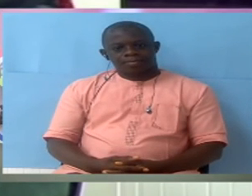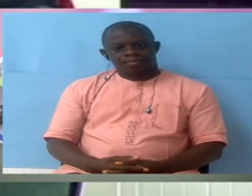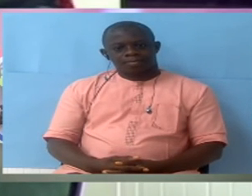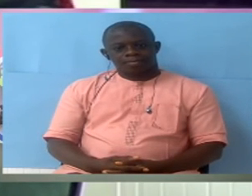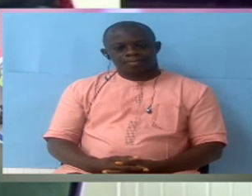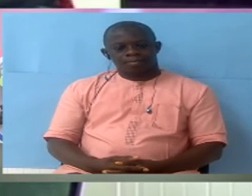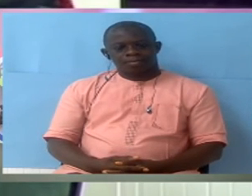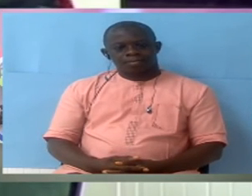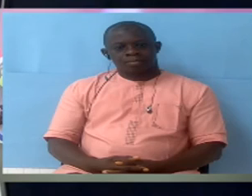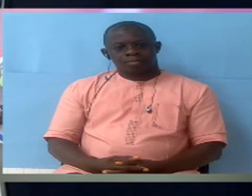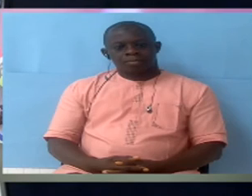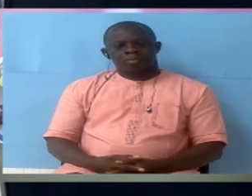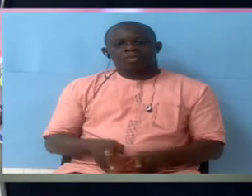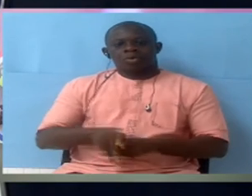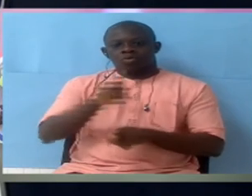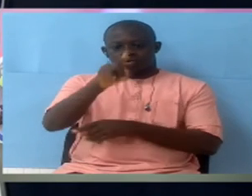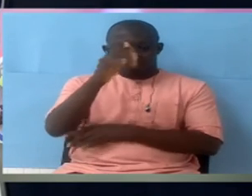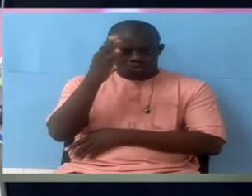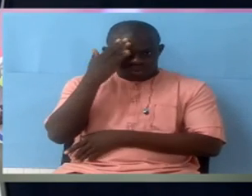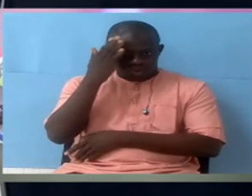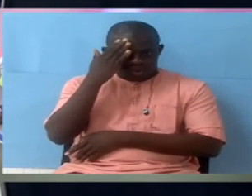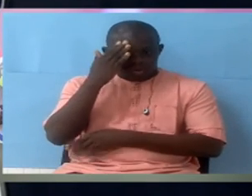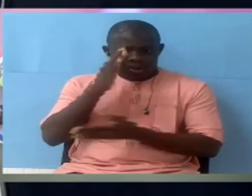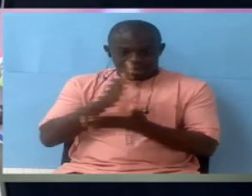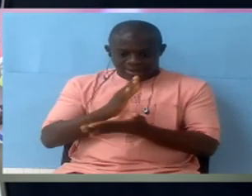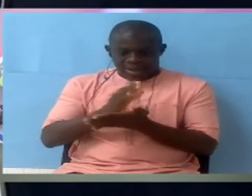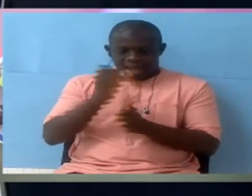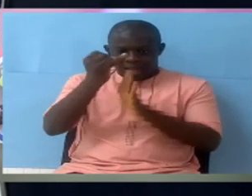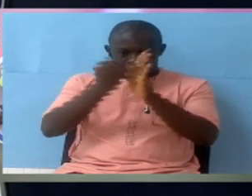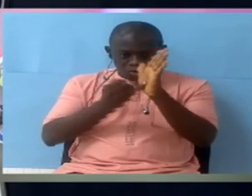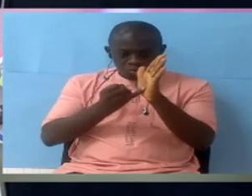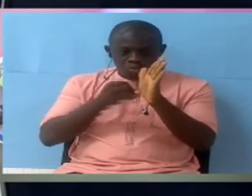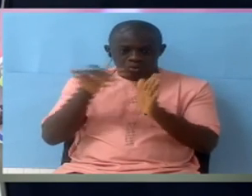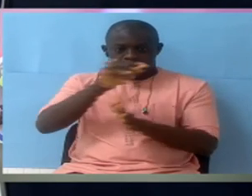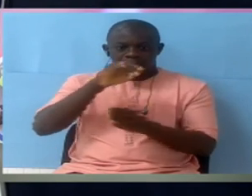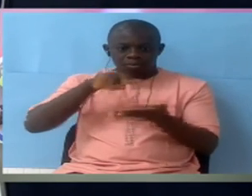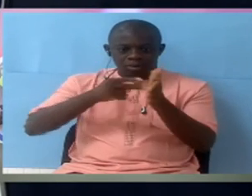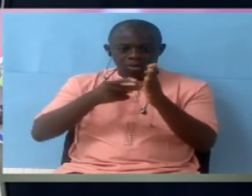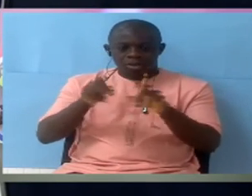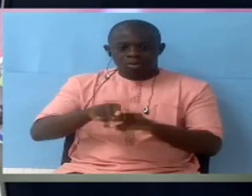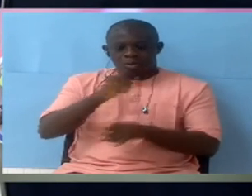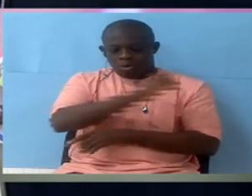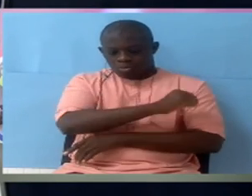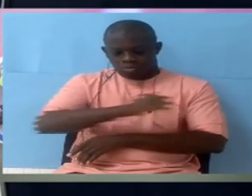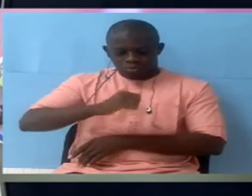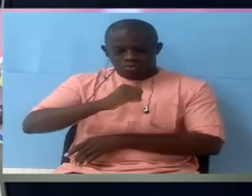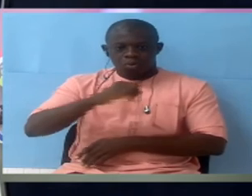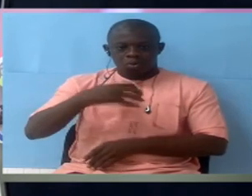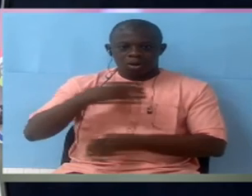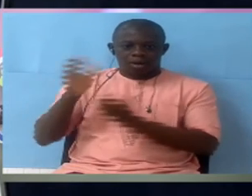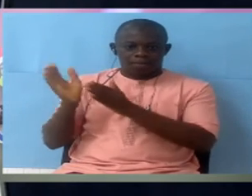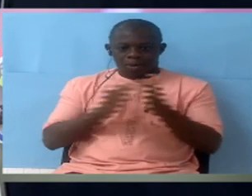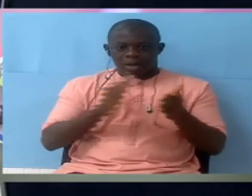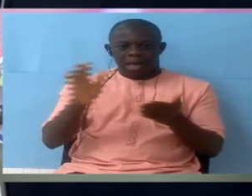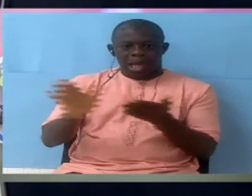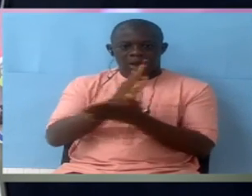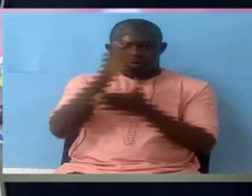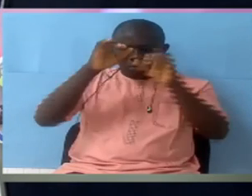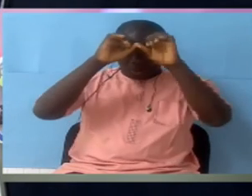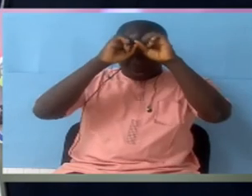Until you knew that an issue such as a coup, hamon gané lu démé ni mbiri